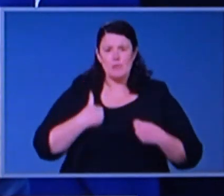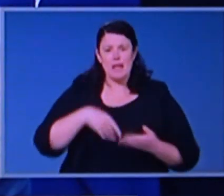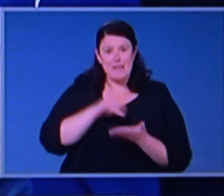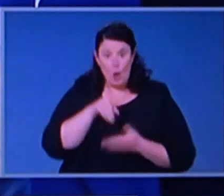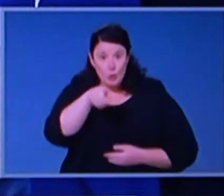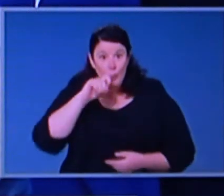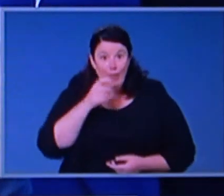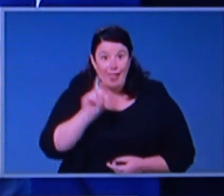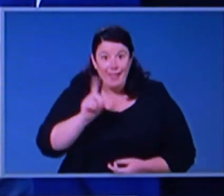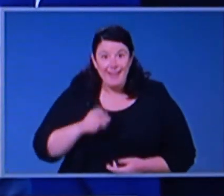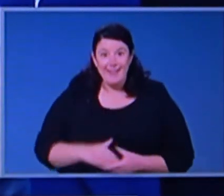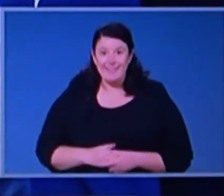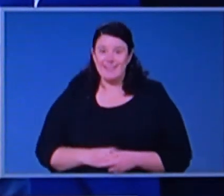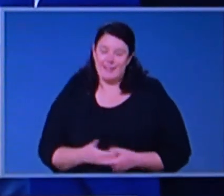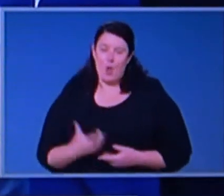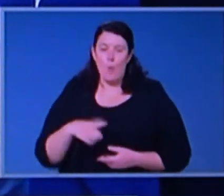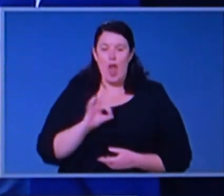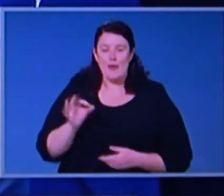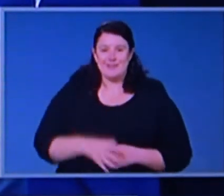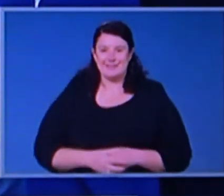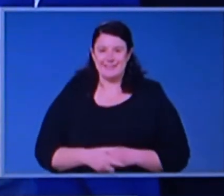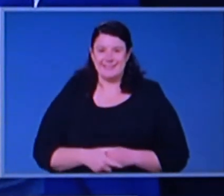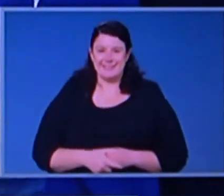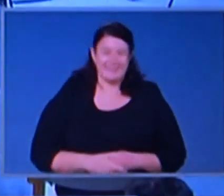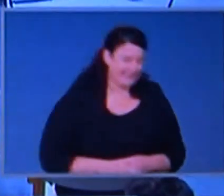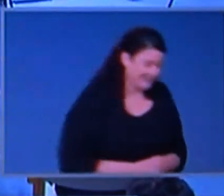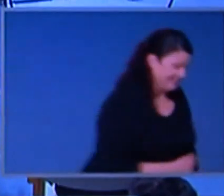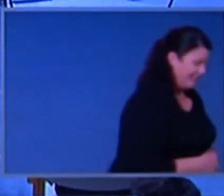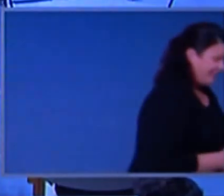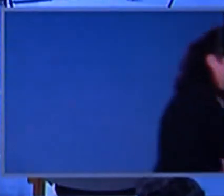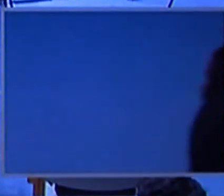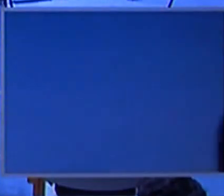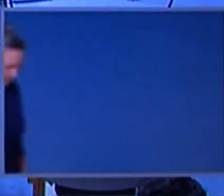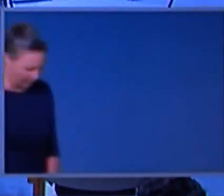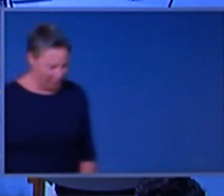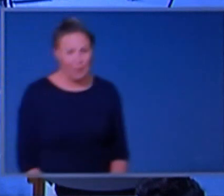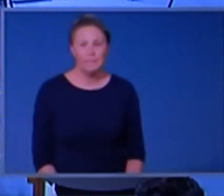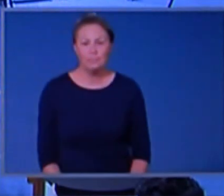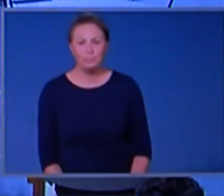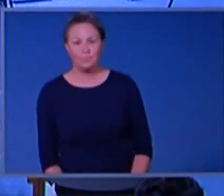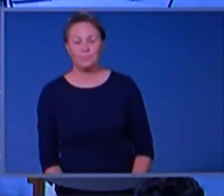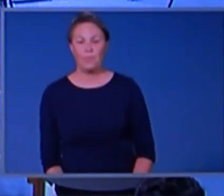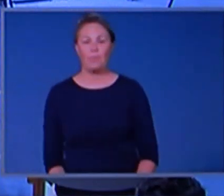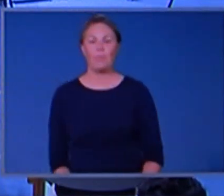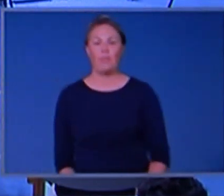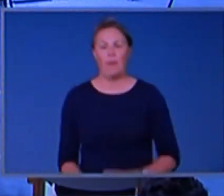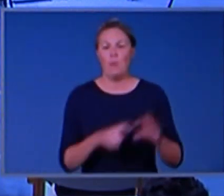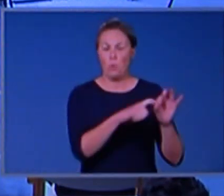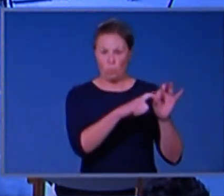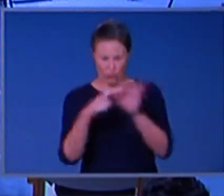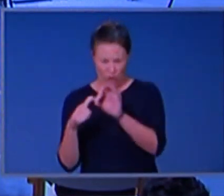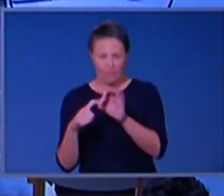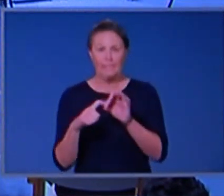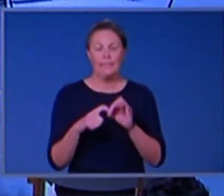you? Why not? Great. Good on you, Michelle. PM, we've still got unions out there, teachers' unions,